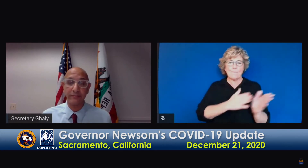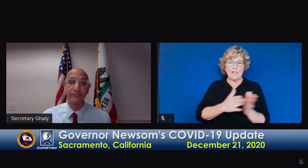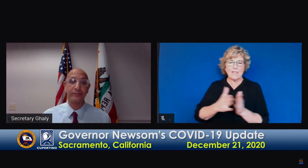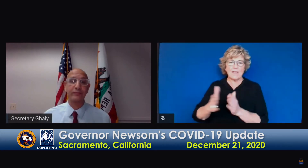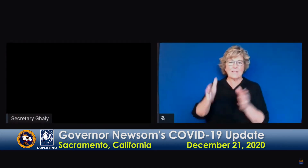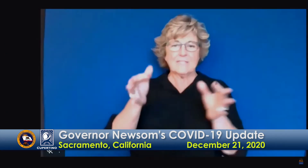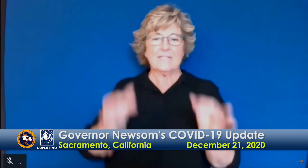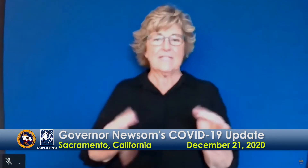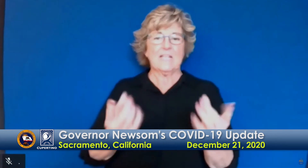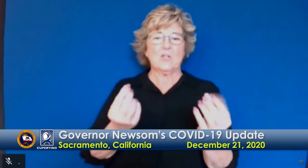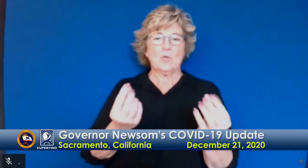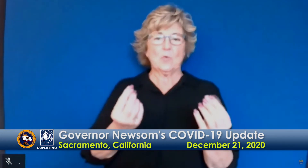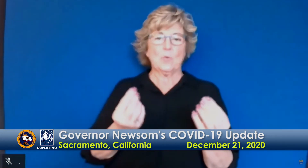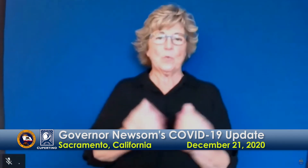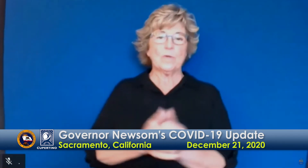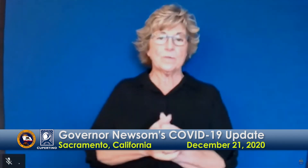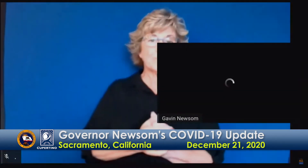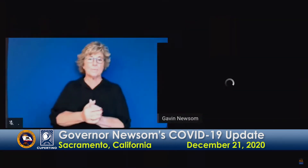forward.